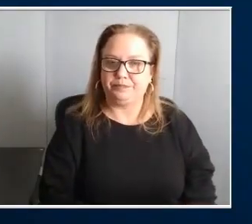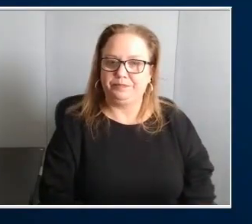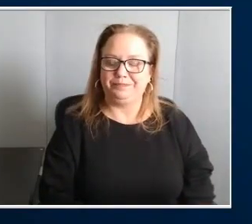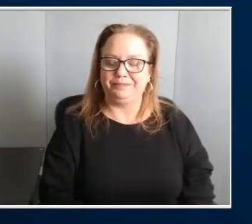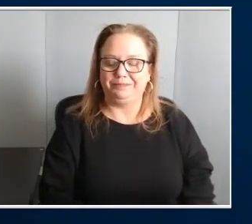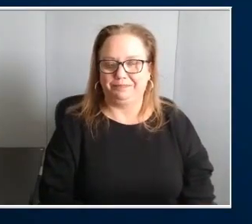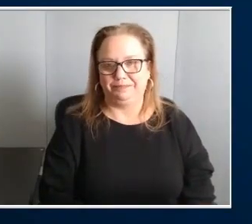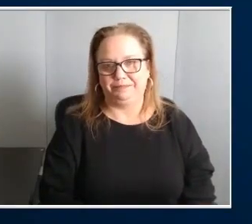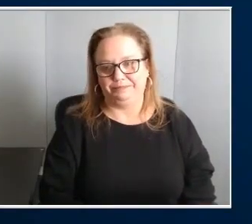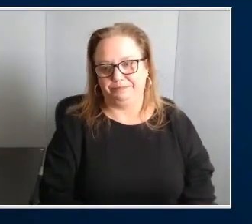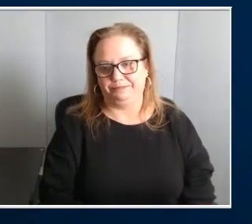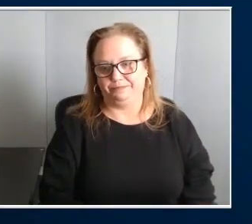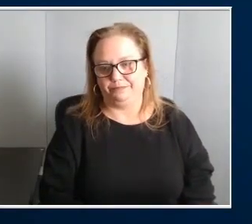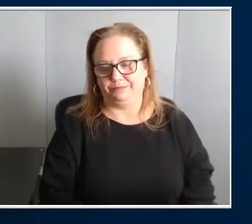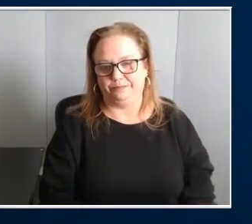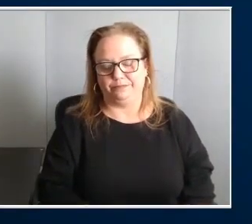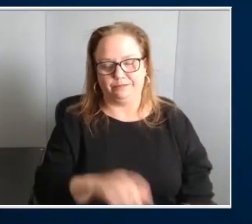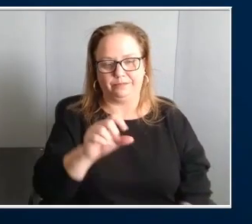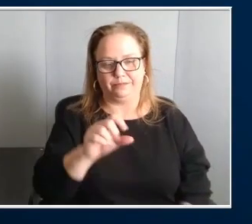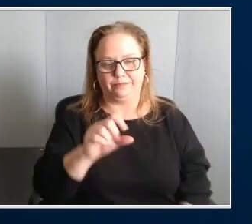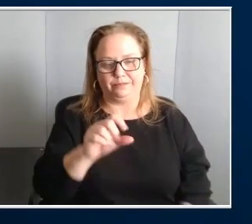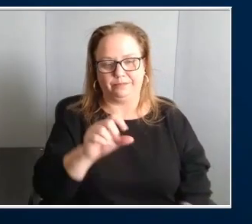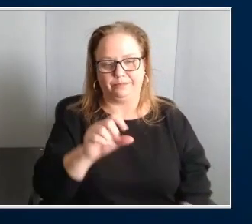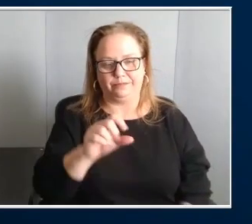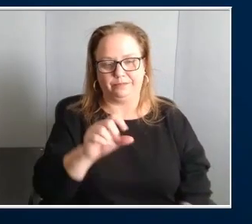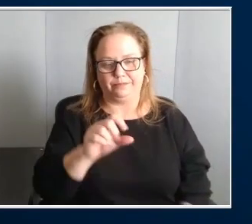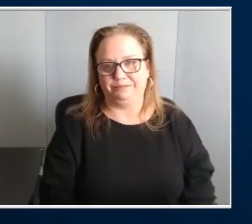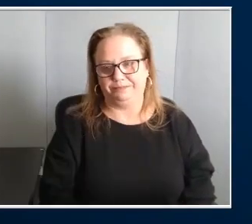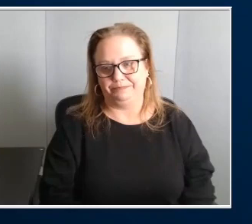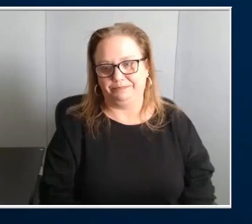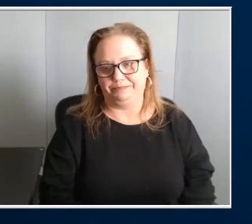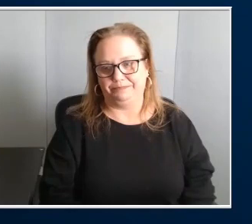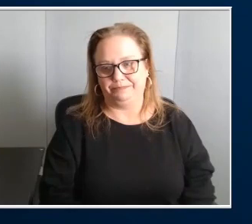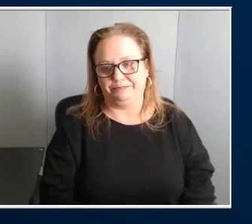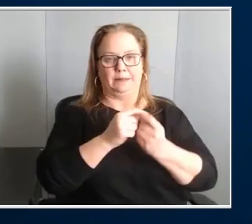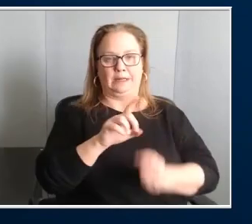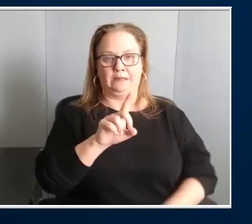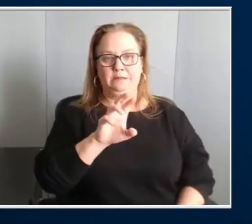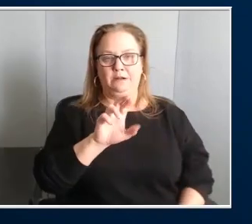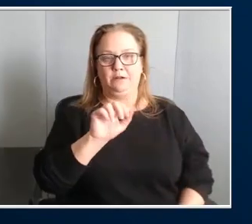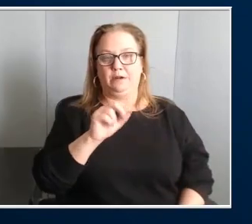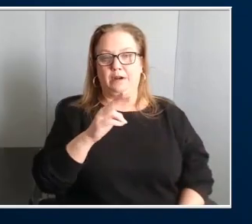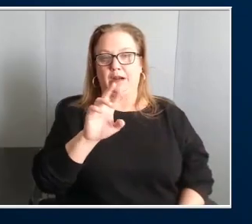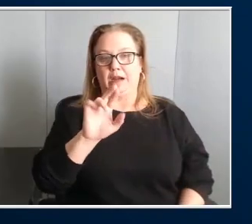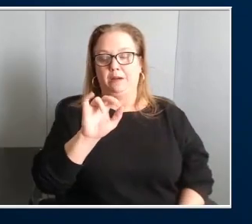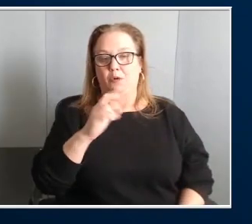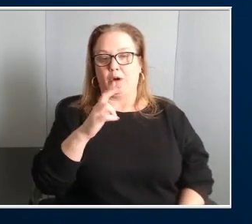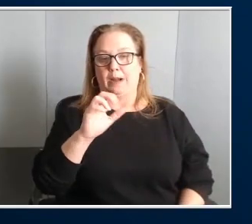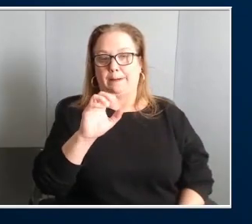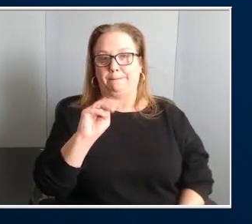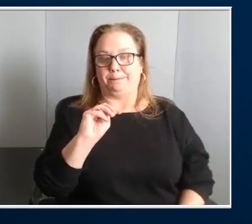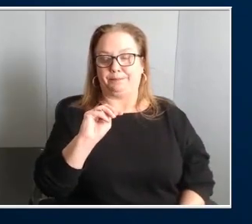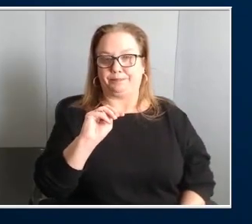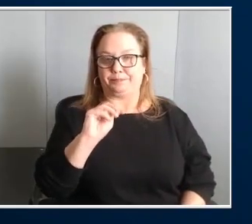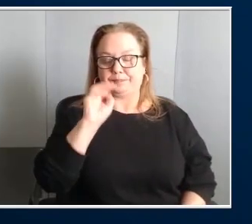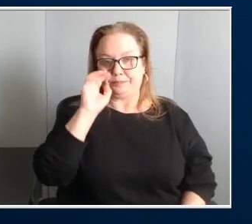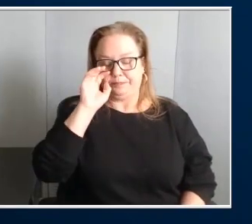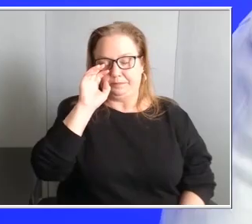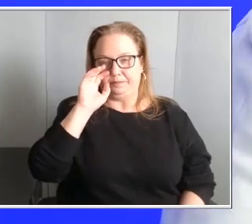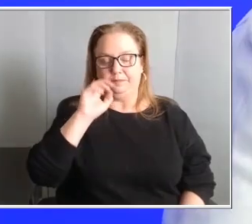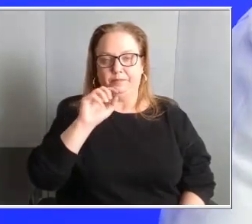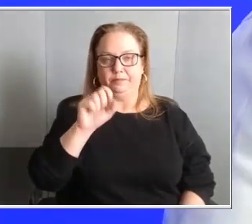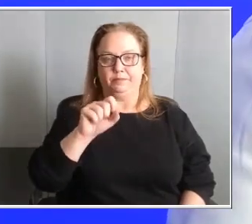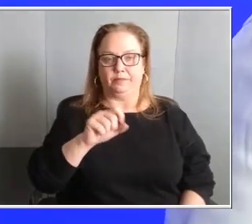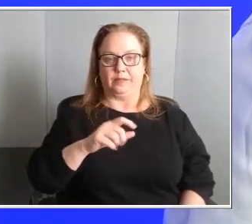Yeah, well, it does take a large village. Dr. Abraham. Yeah, I consider myself